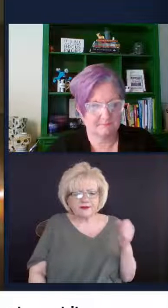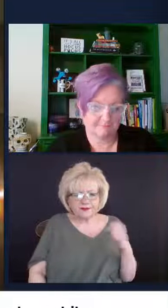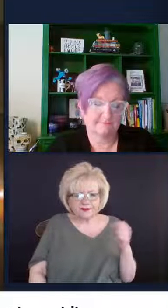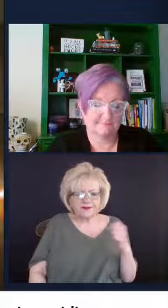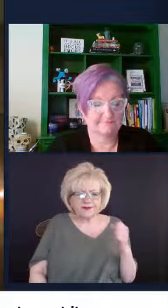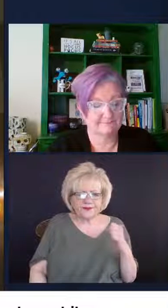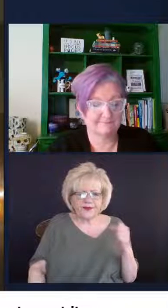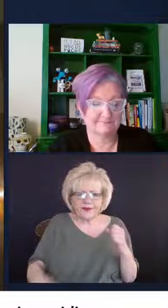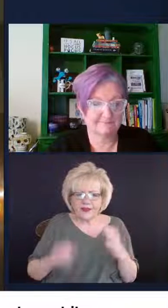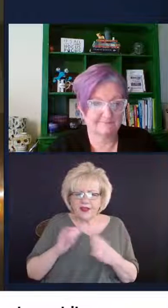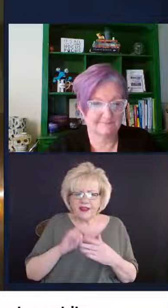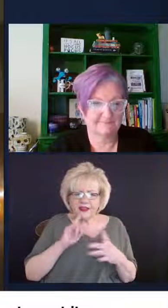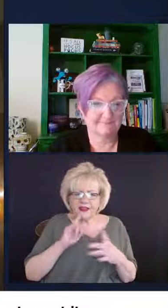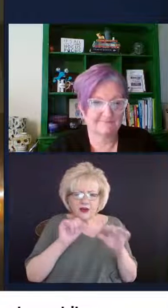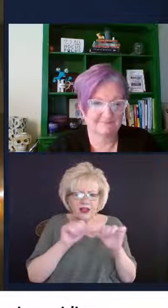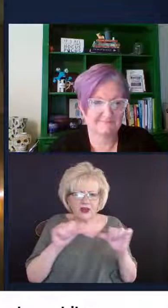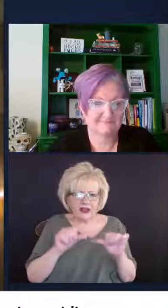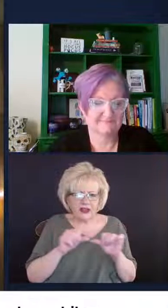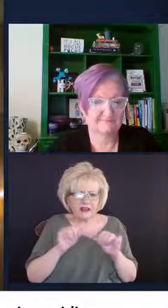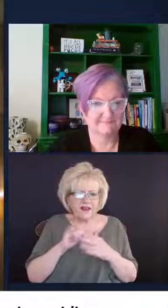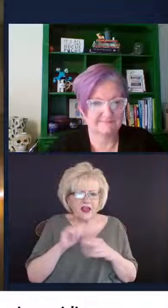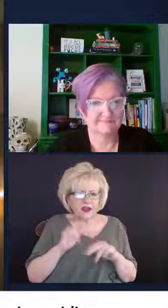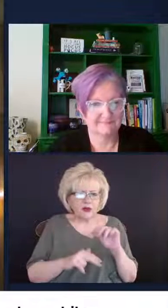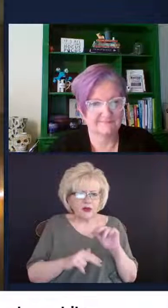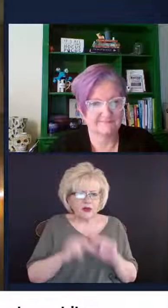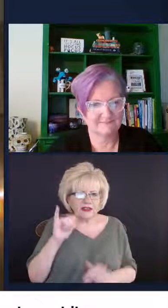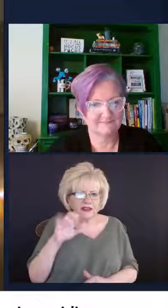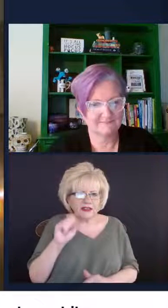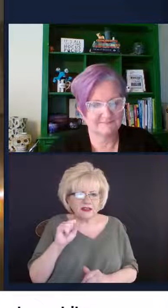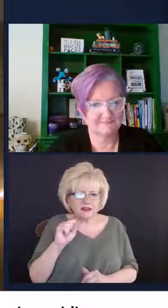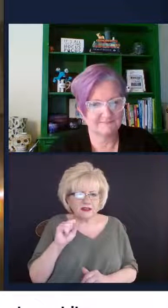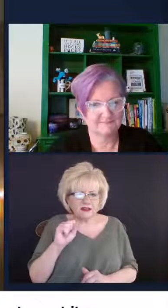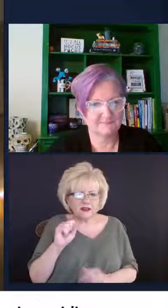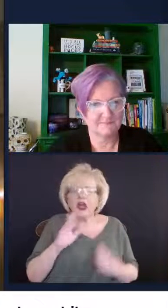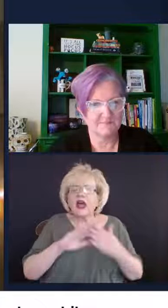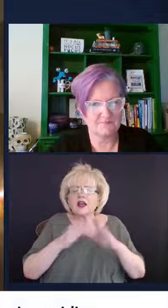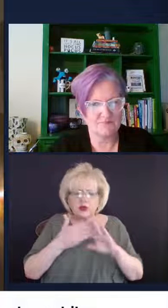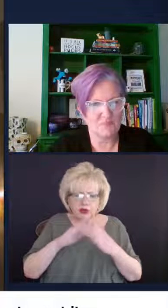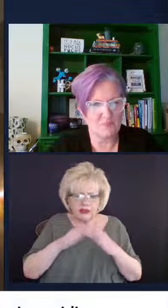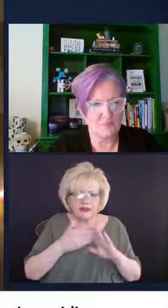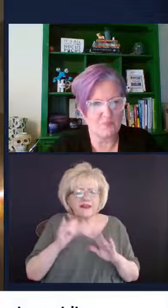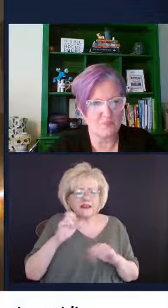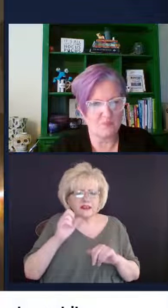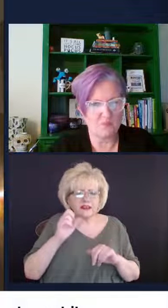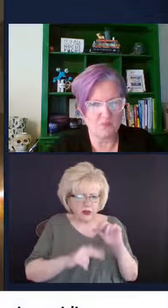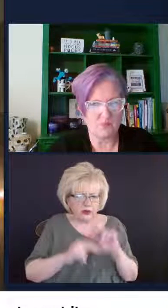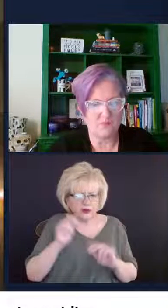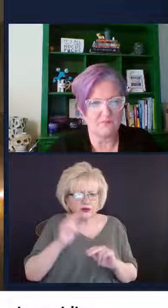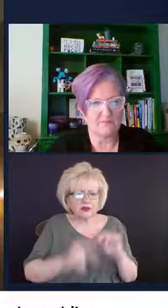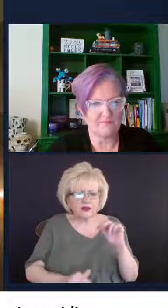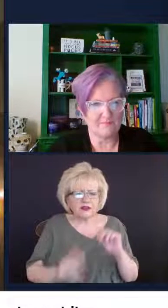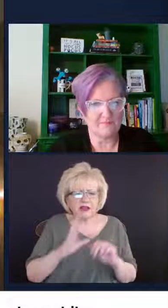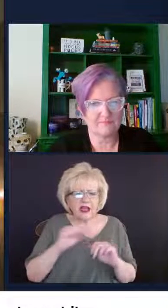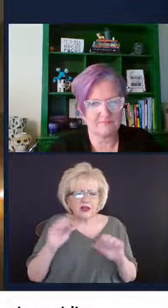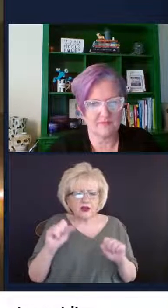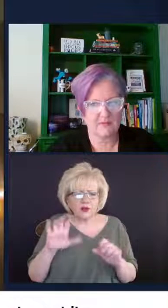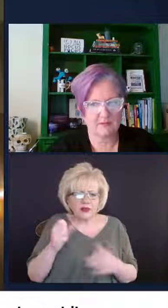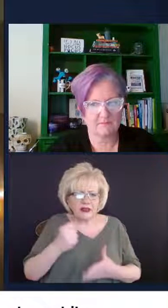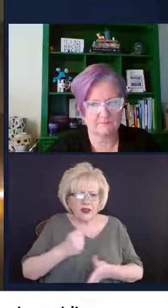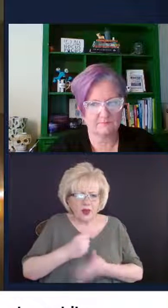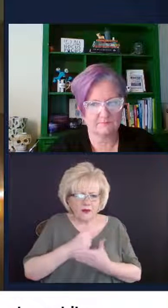built. Um, yeah, and it can be really harmful